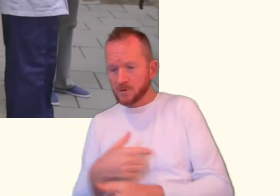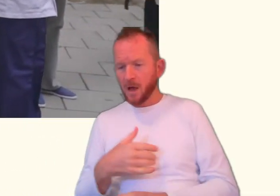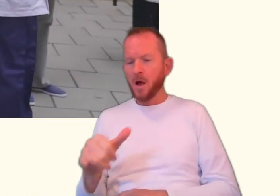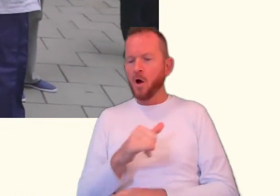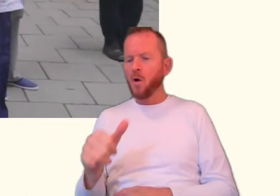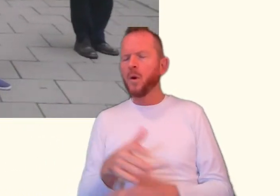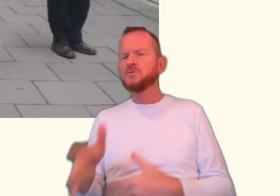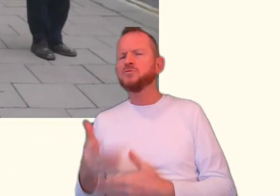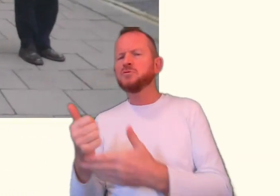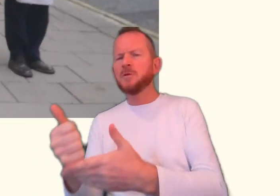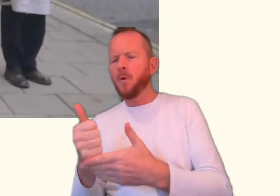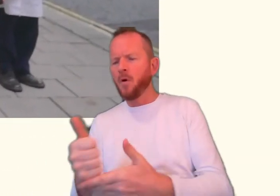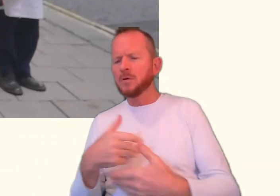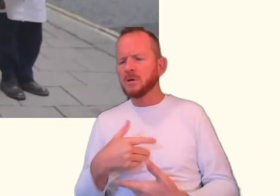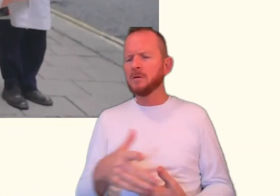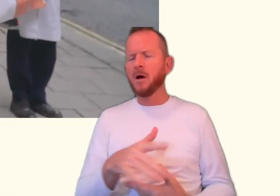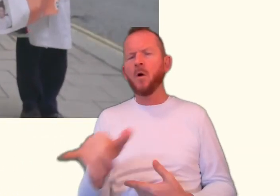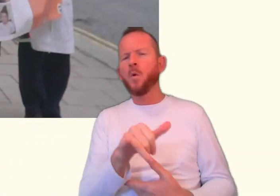side are you on?